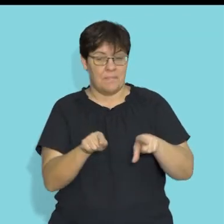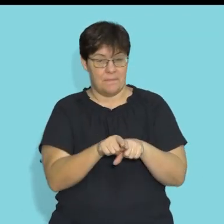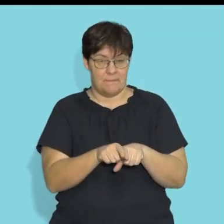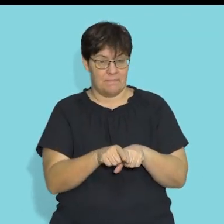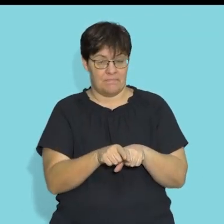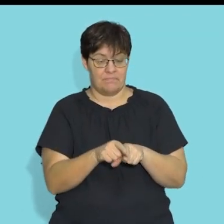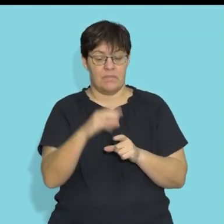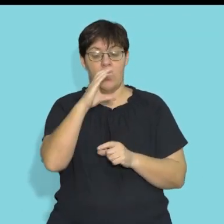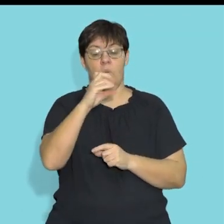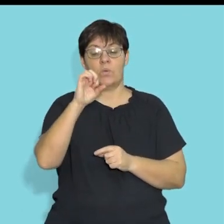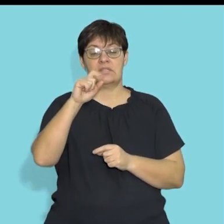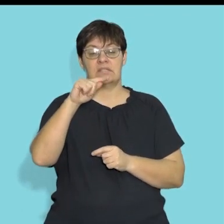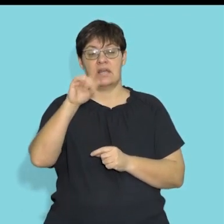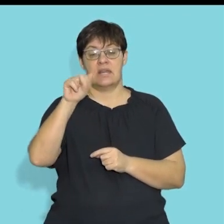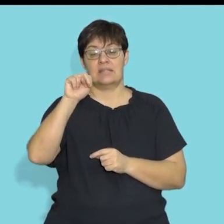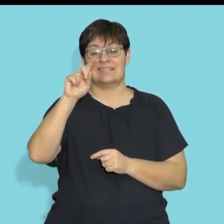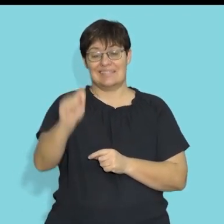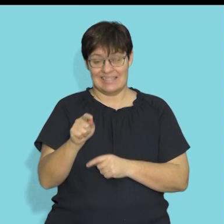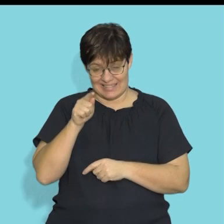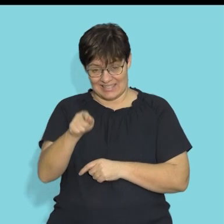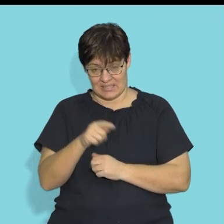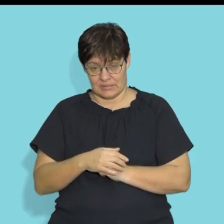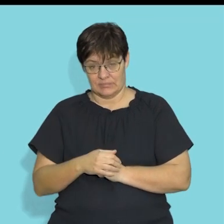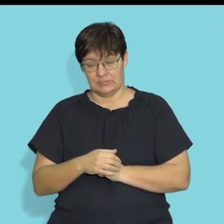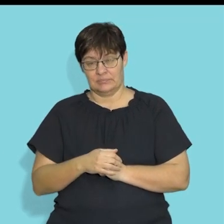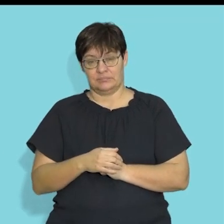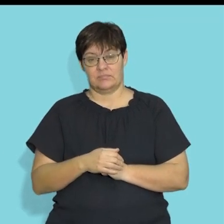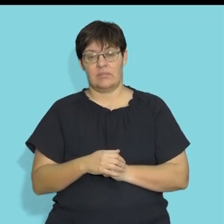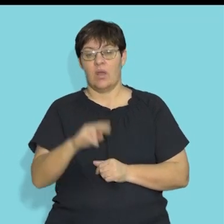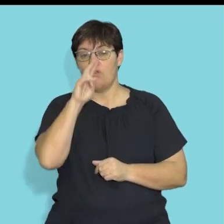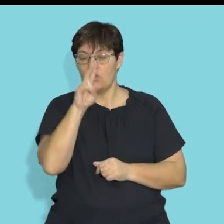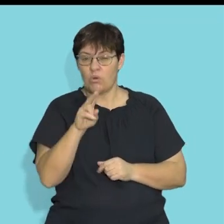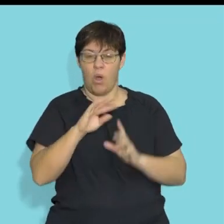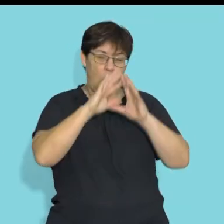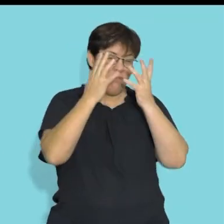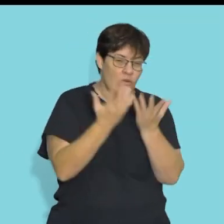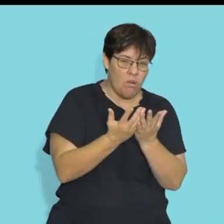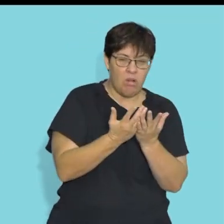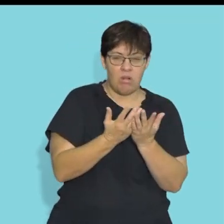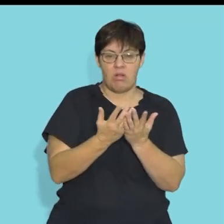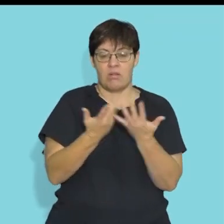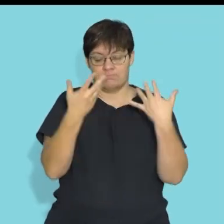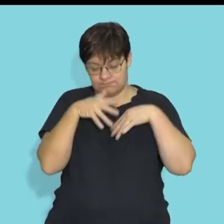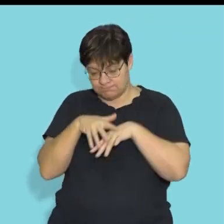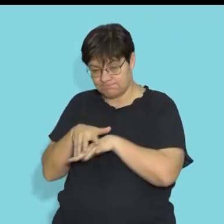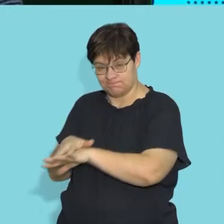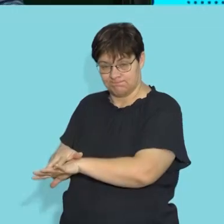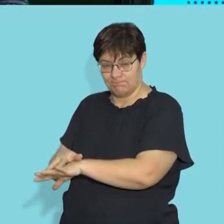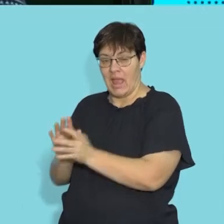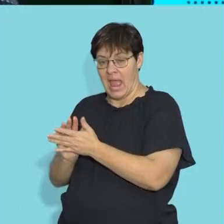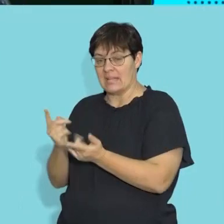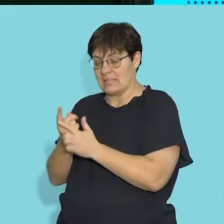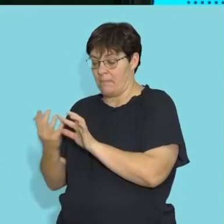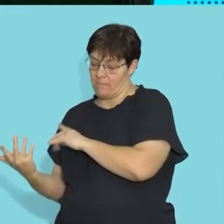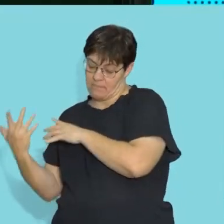the word is constant. So when we look at the overall reaction of the rate of the forward reaction and the rate